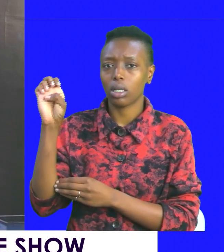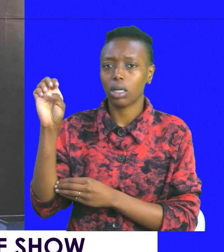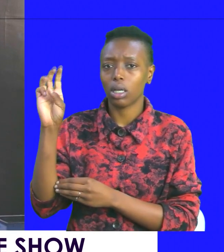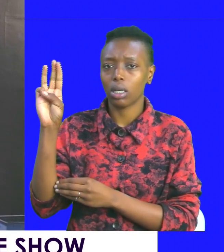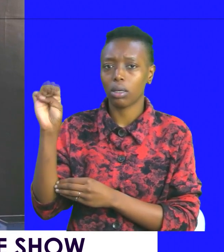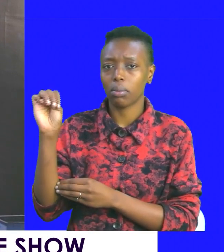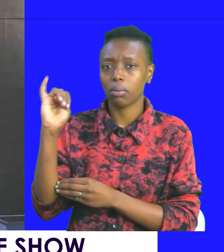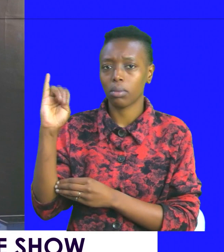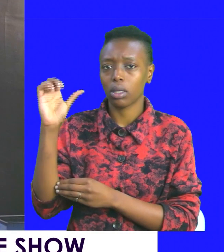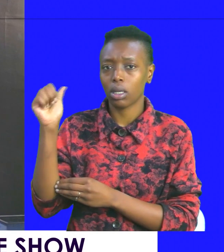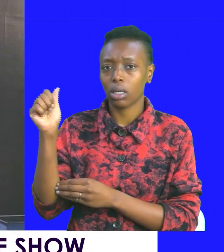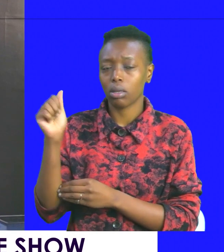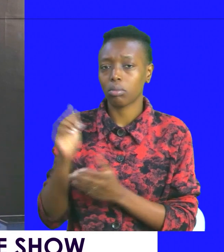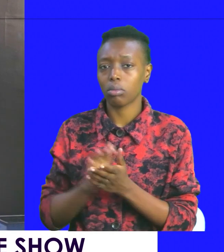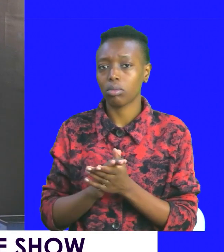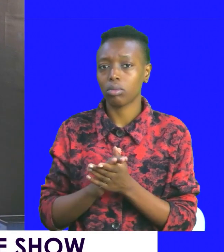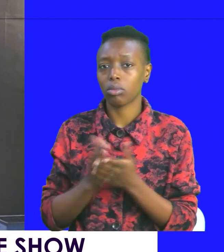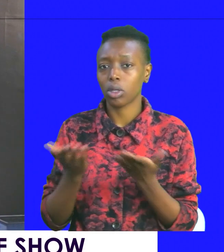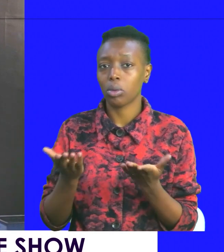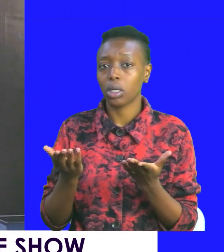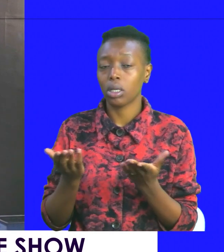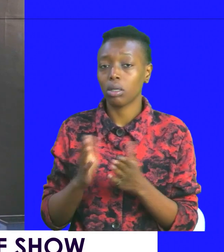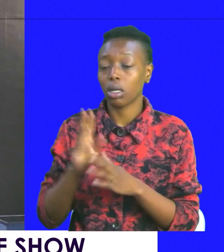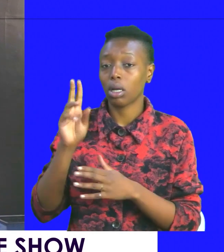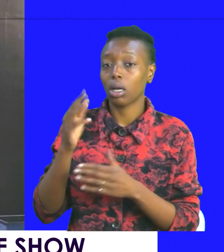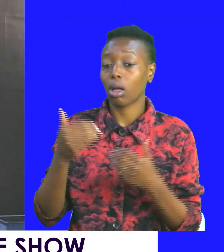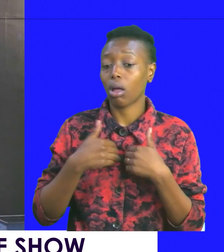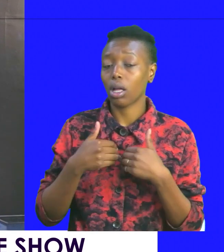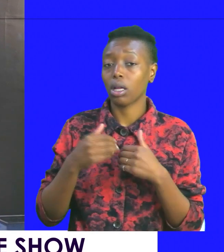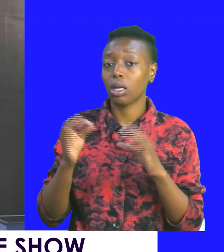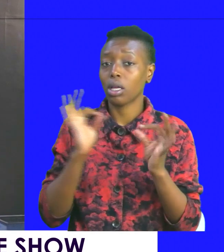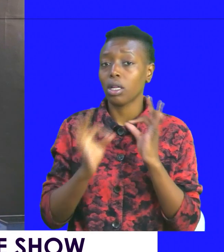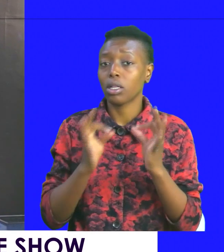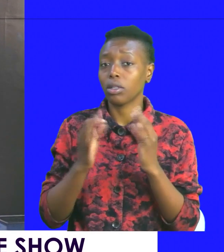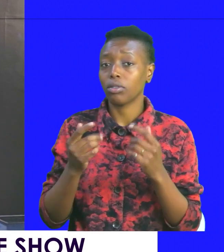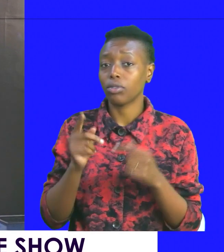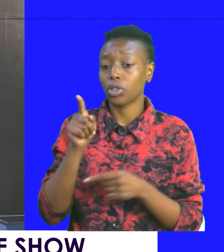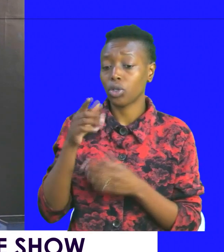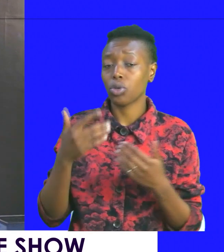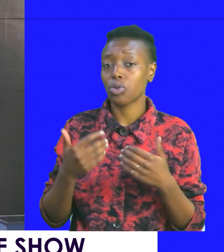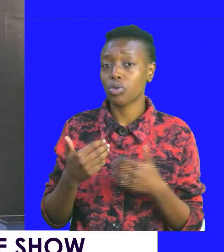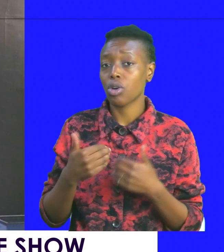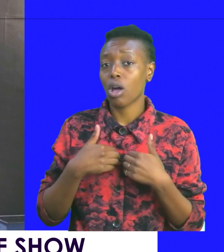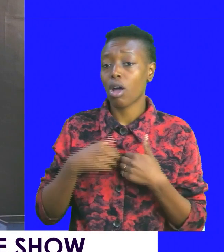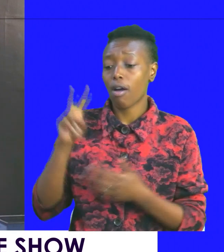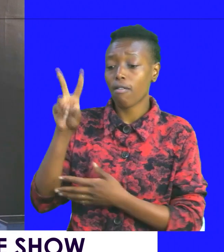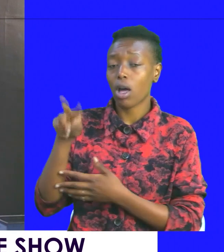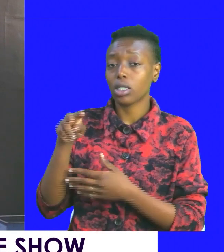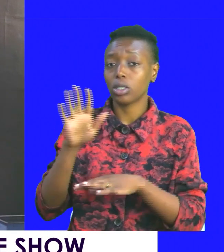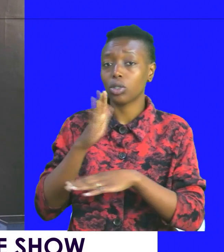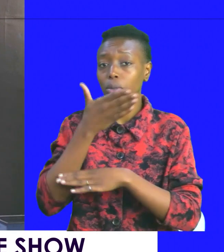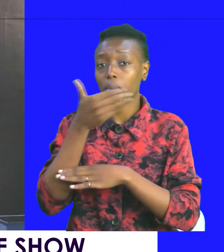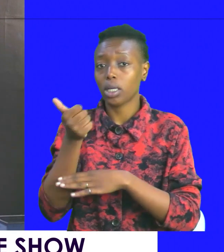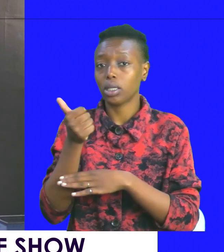certificates. We buy attitude. We employ attitude. I had somebody telling me that there is a shift now in the